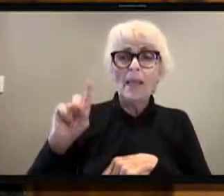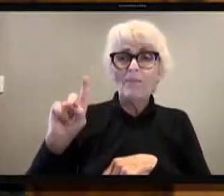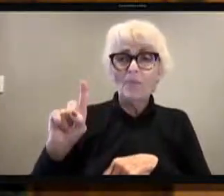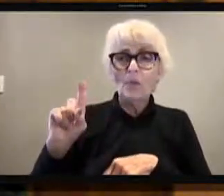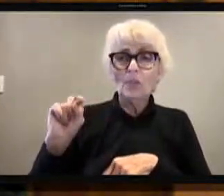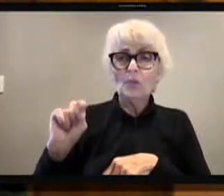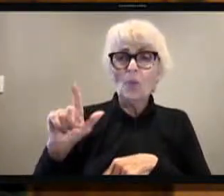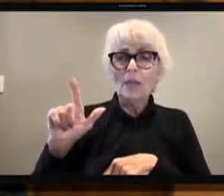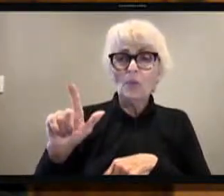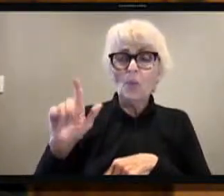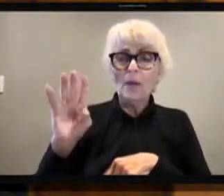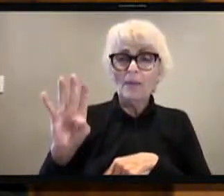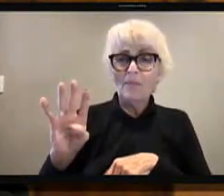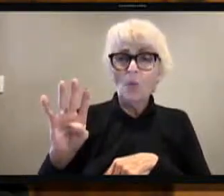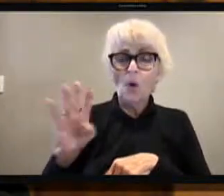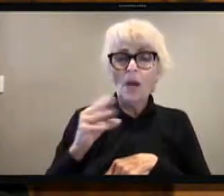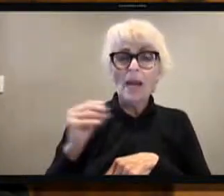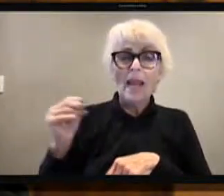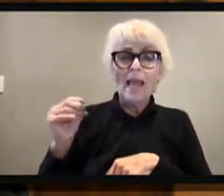2024, and